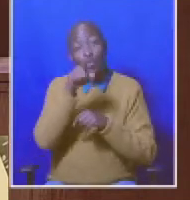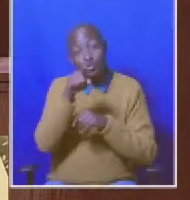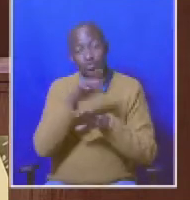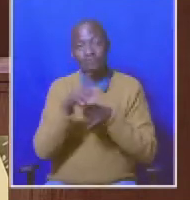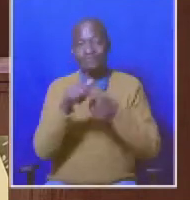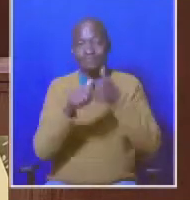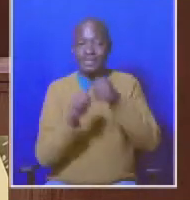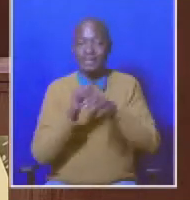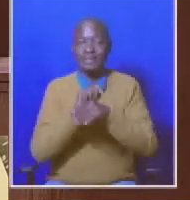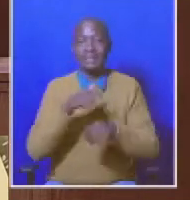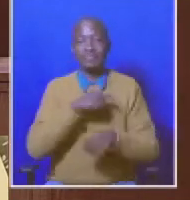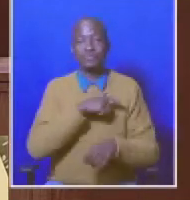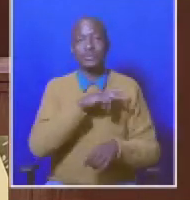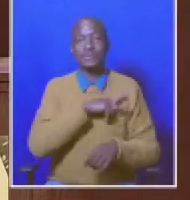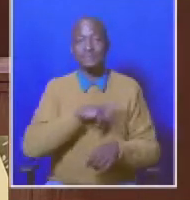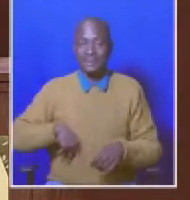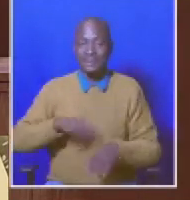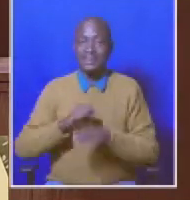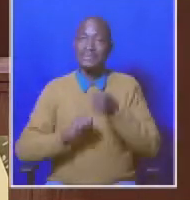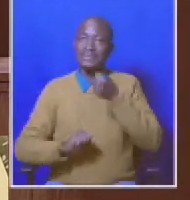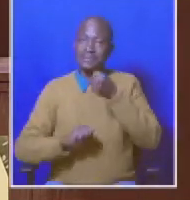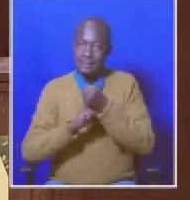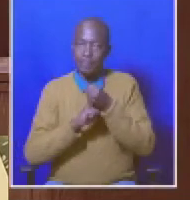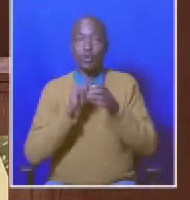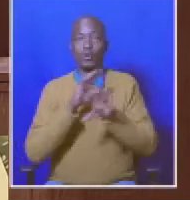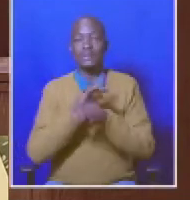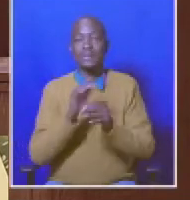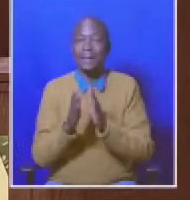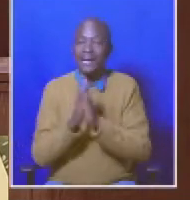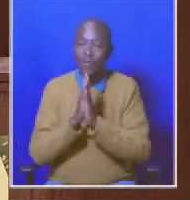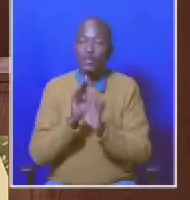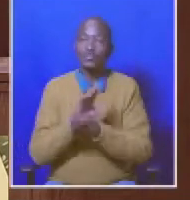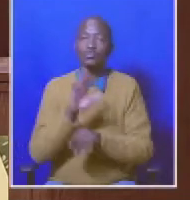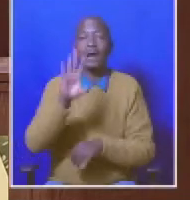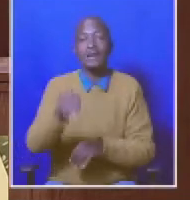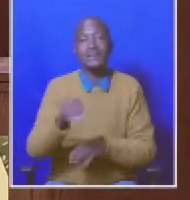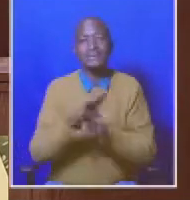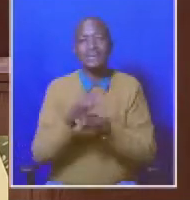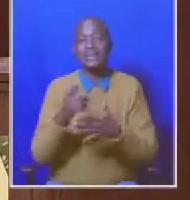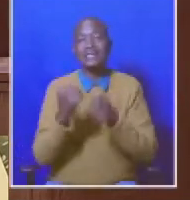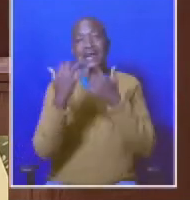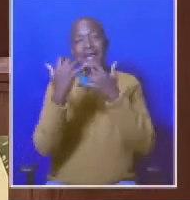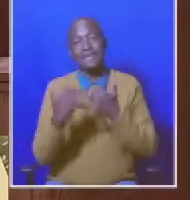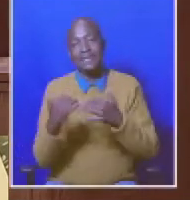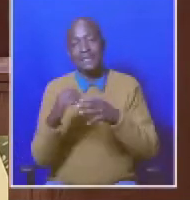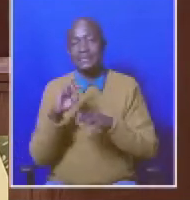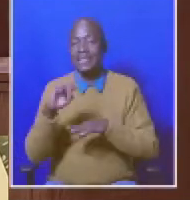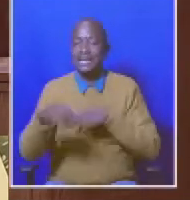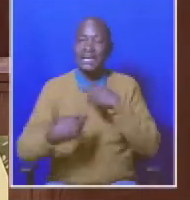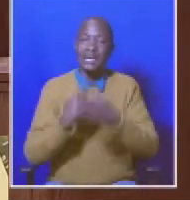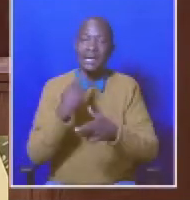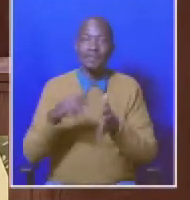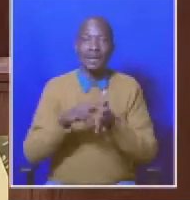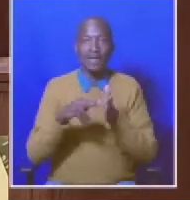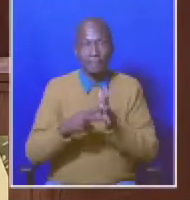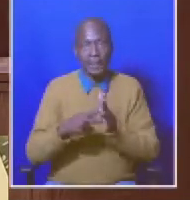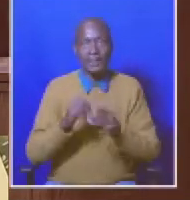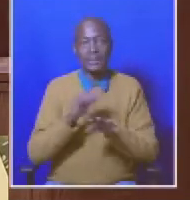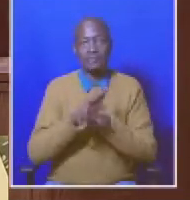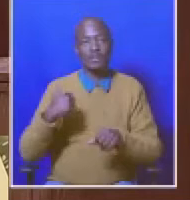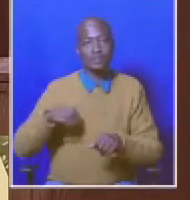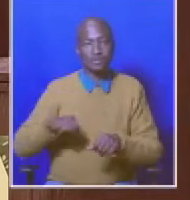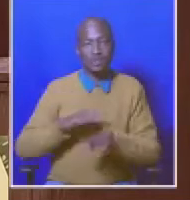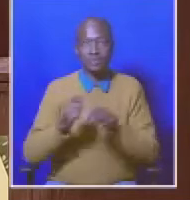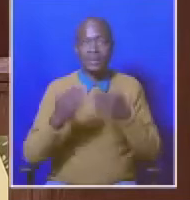President, today support my request to the Premier to consider such a financial recovery plan for the Machabeng municipality? Thank